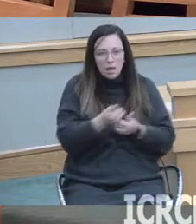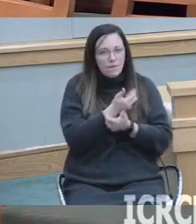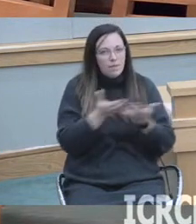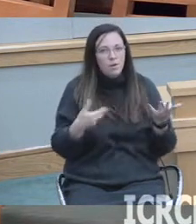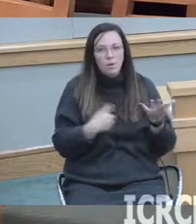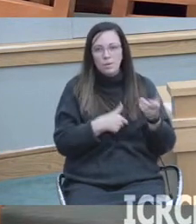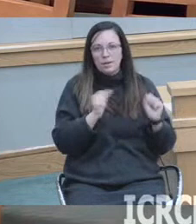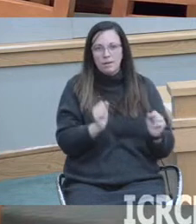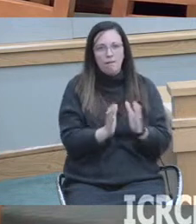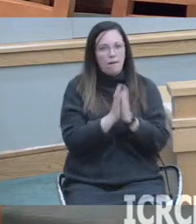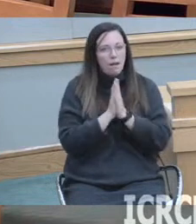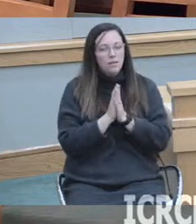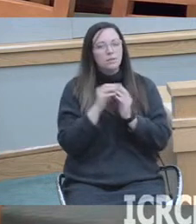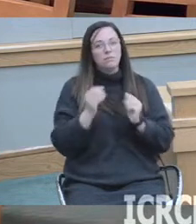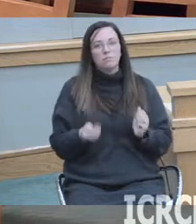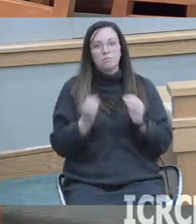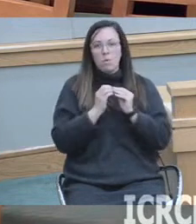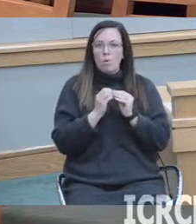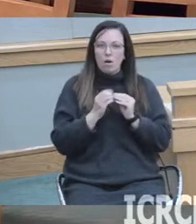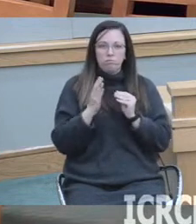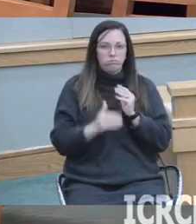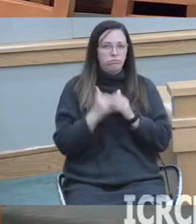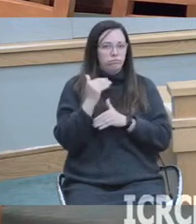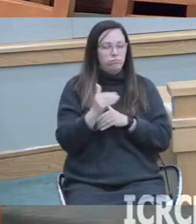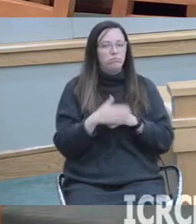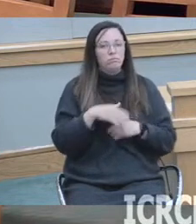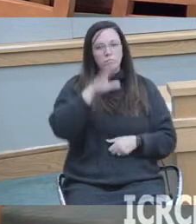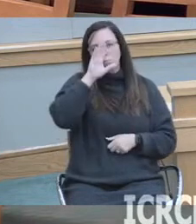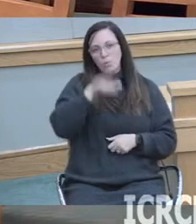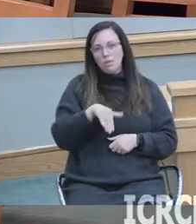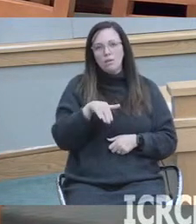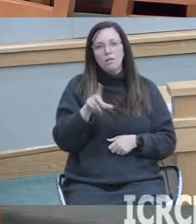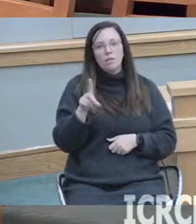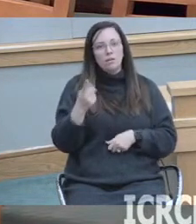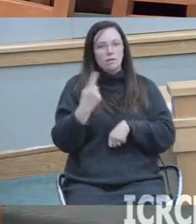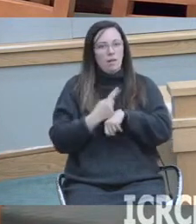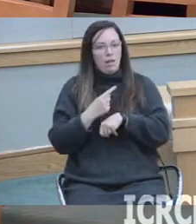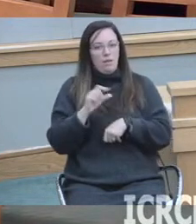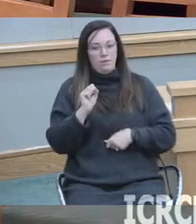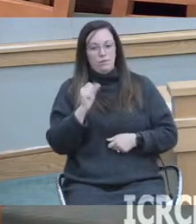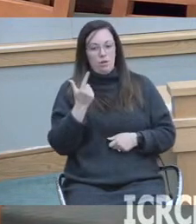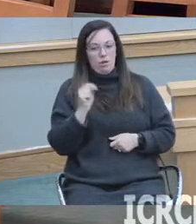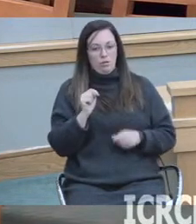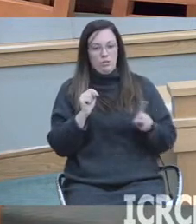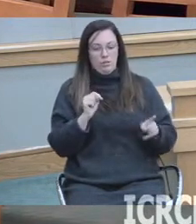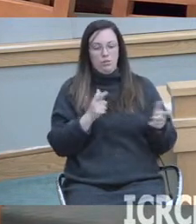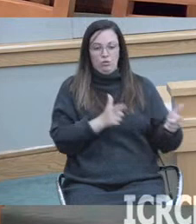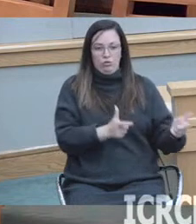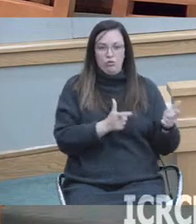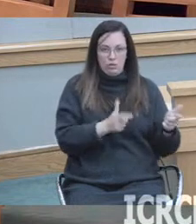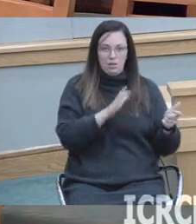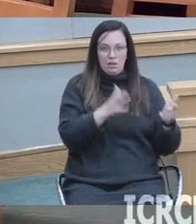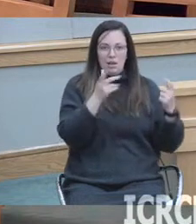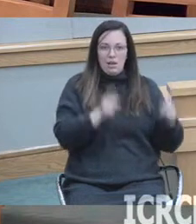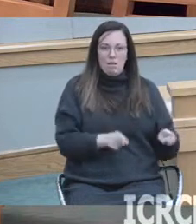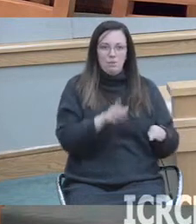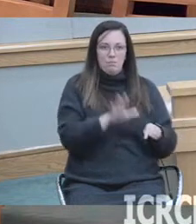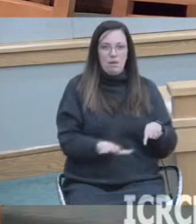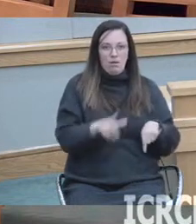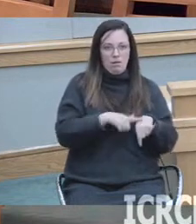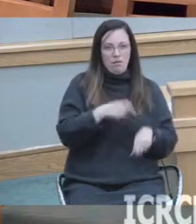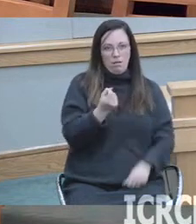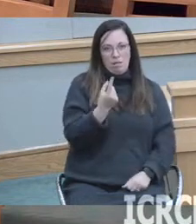possibly ask of them and more. I know the day of Sergeant Terhar's shooting, it happened at about 11:45 at